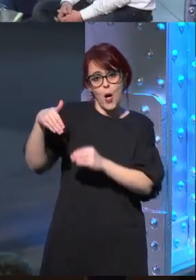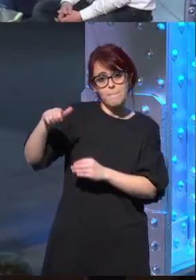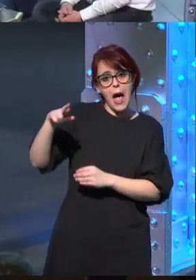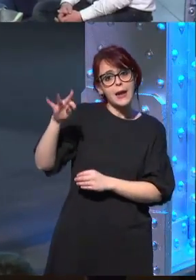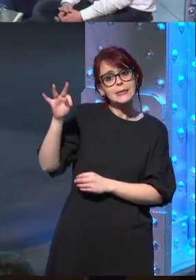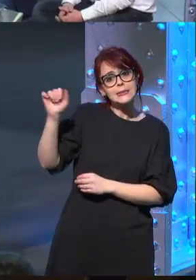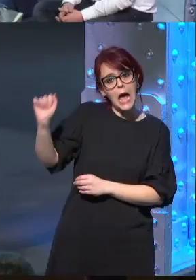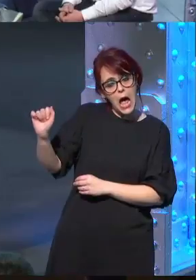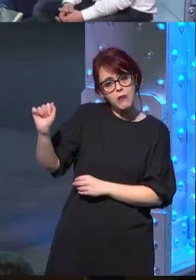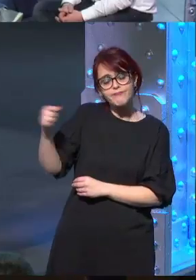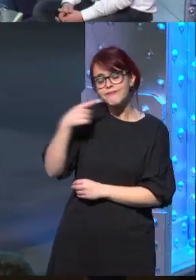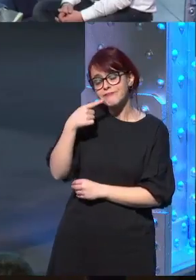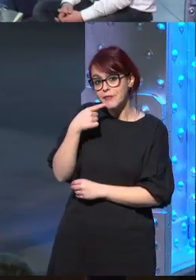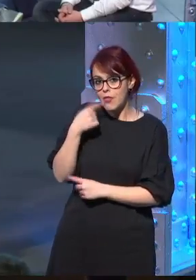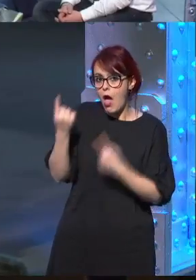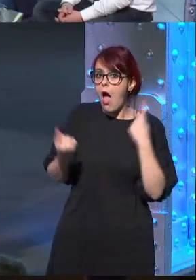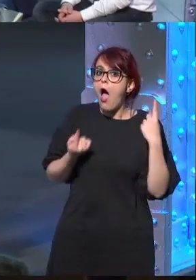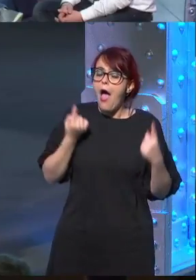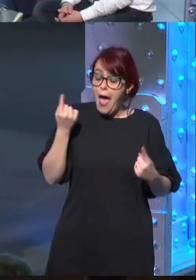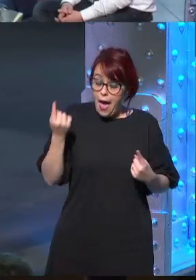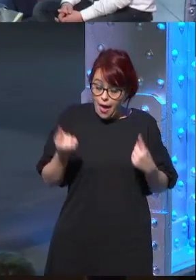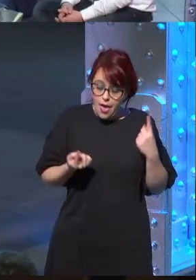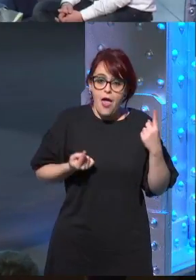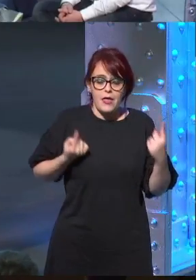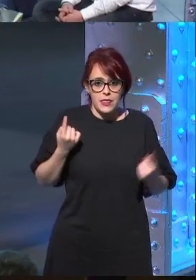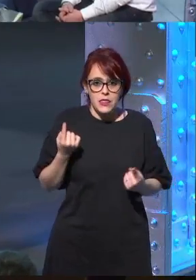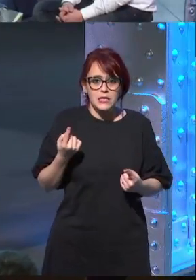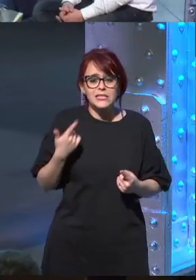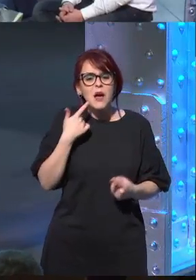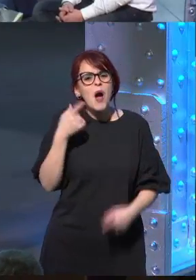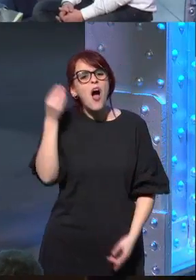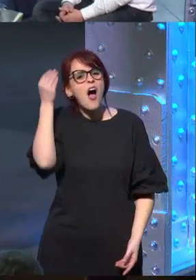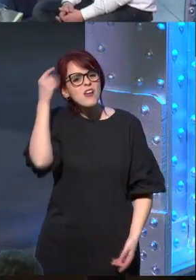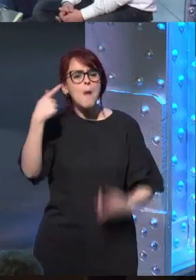Me, like Marta, there are some times